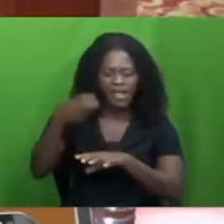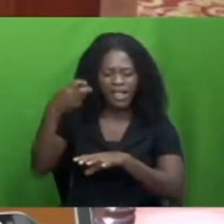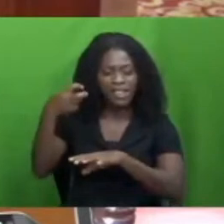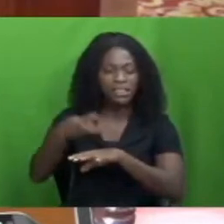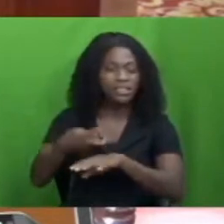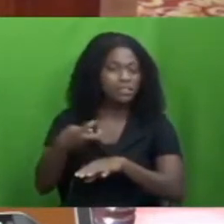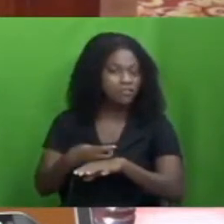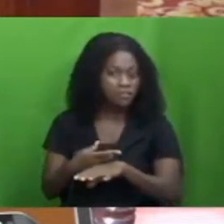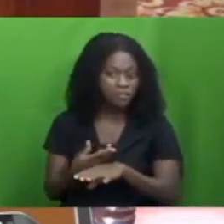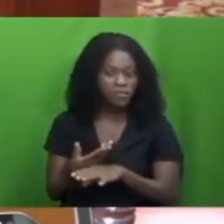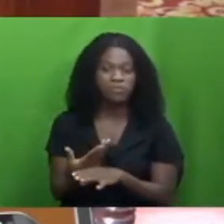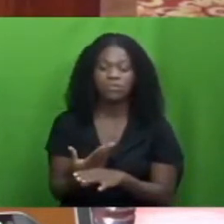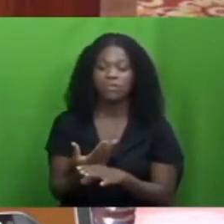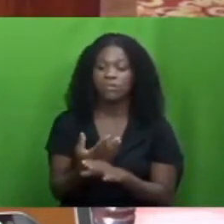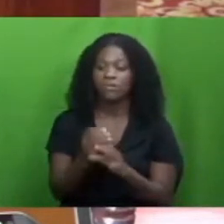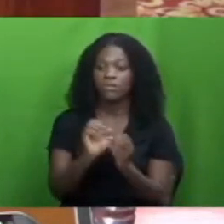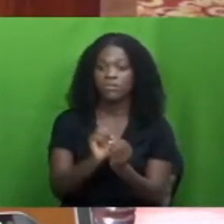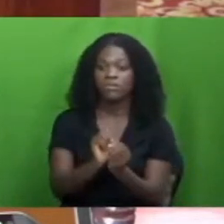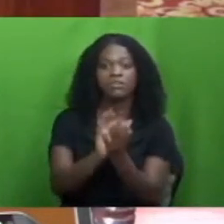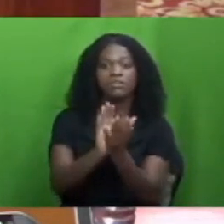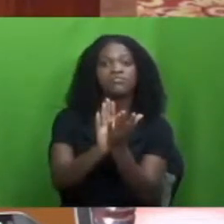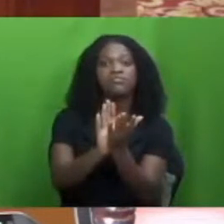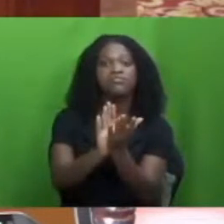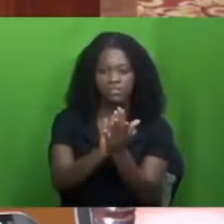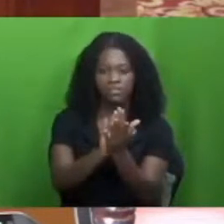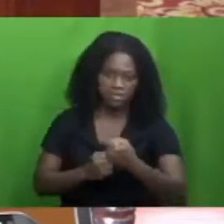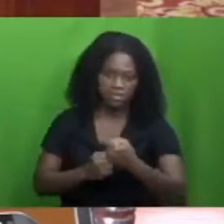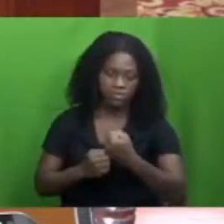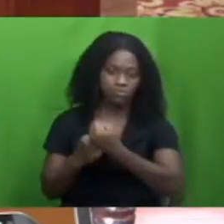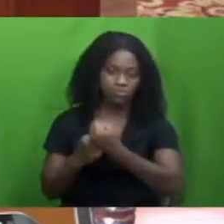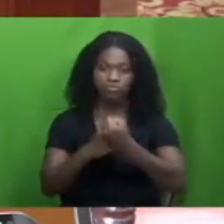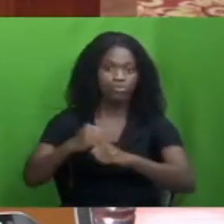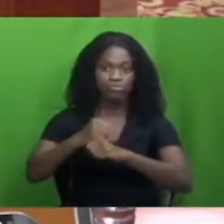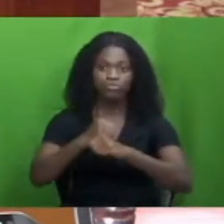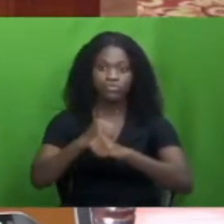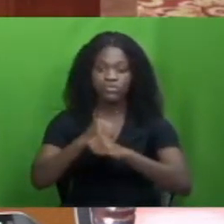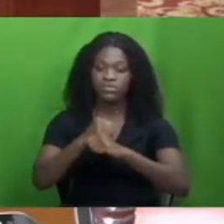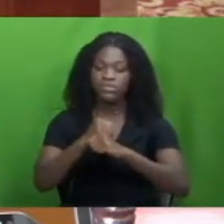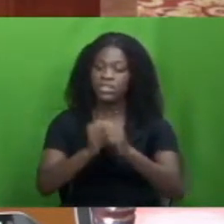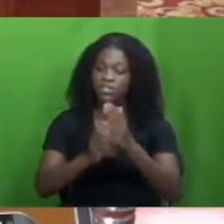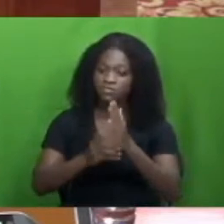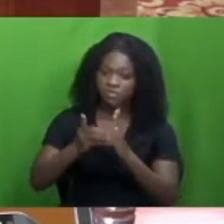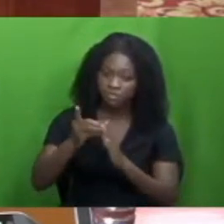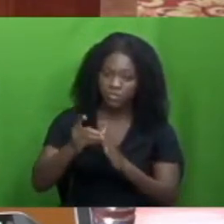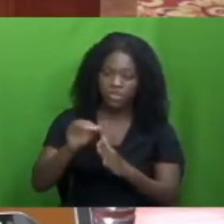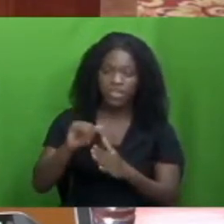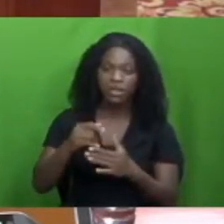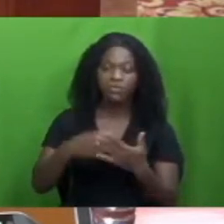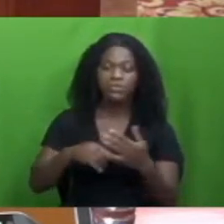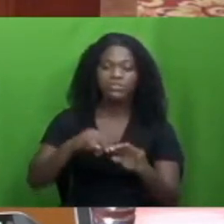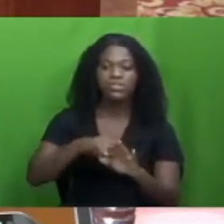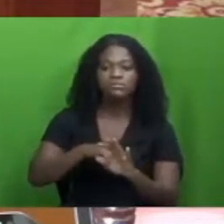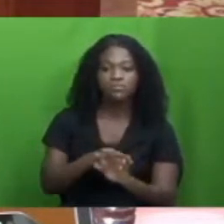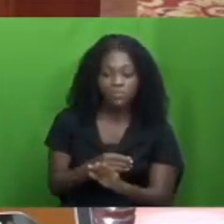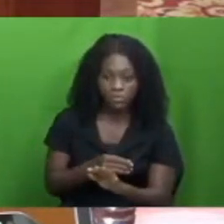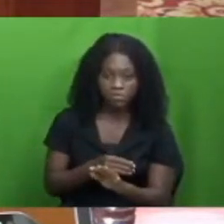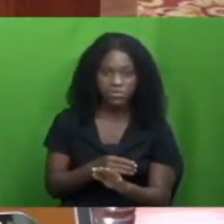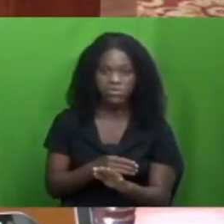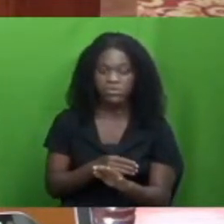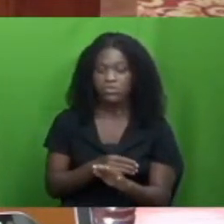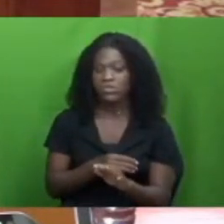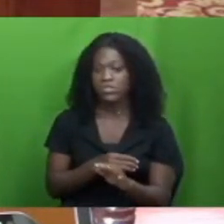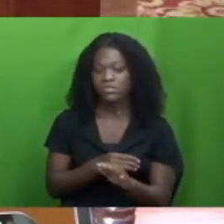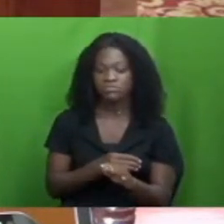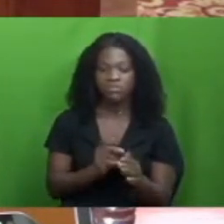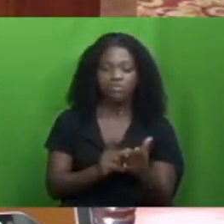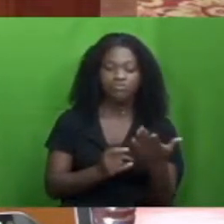challenges and also to preserve growth. These include the implementation of flagship programs such as the One District,